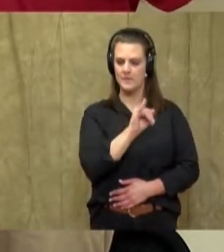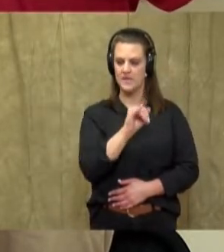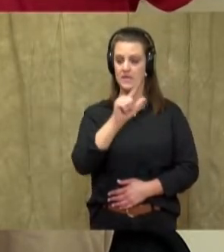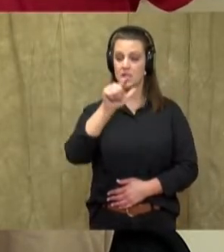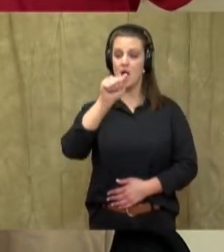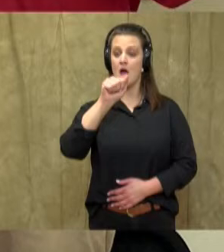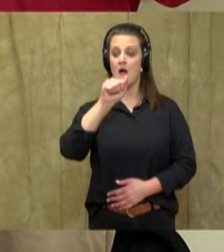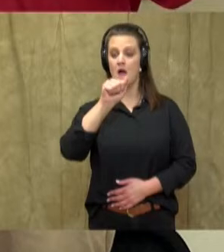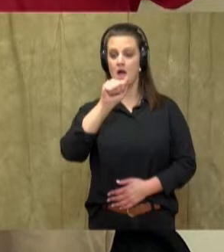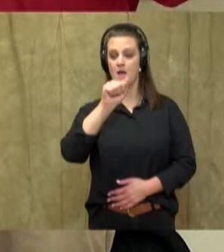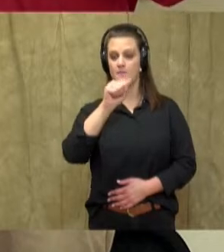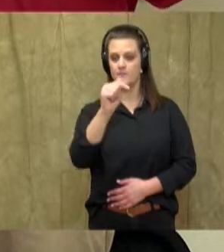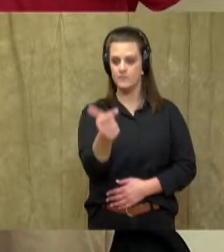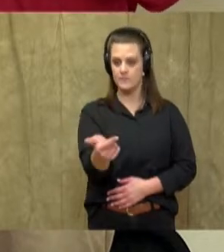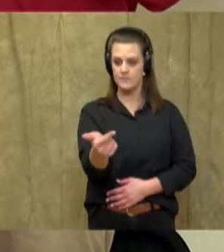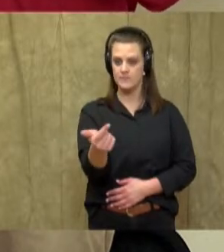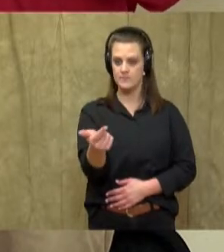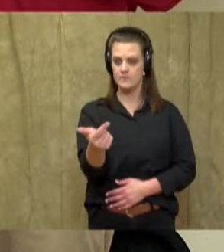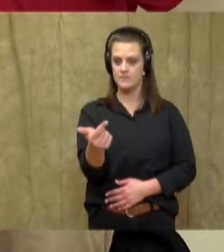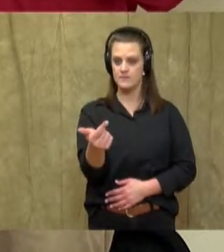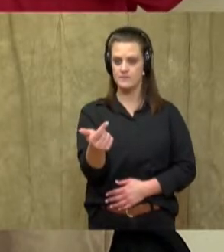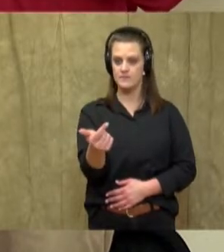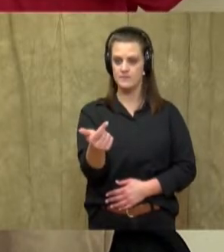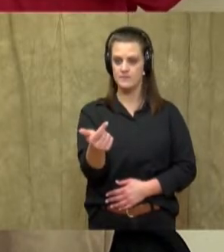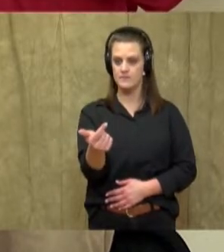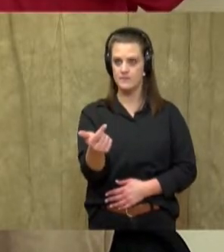So, mi, la.